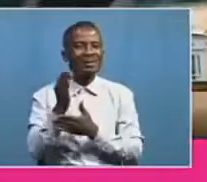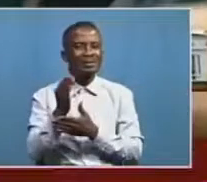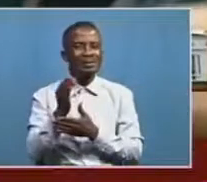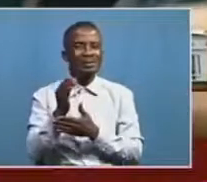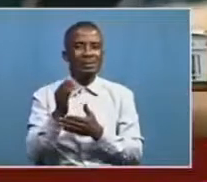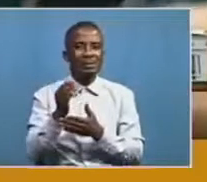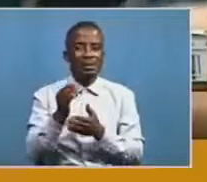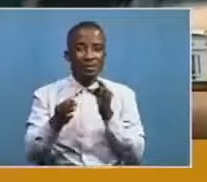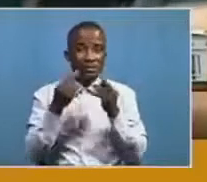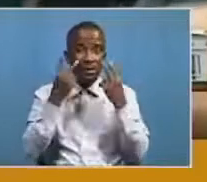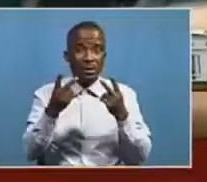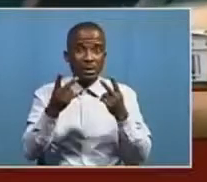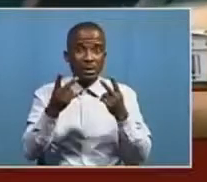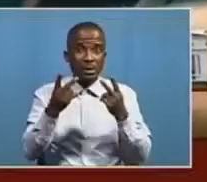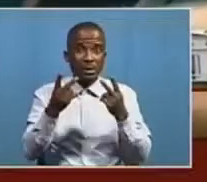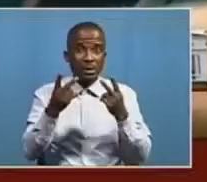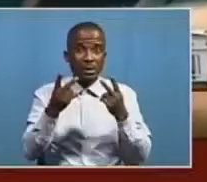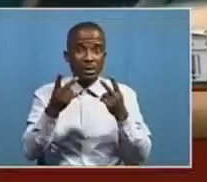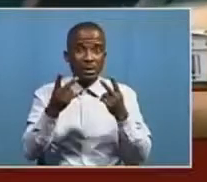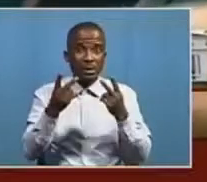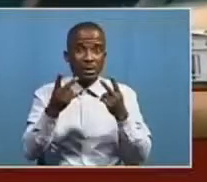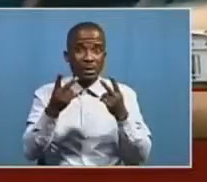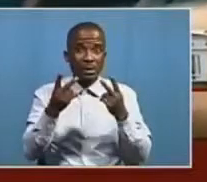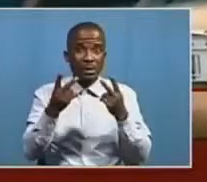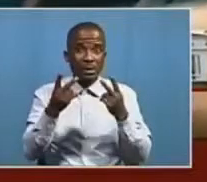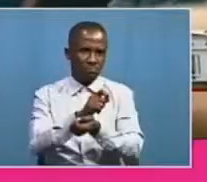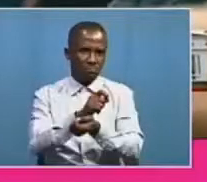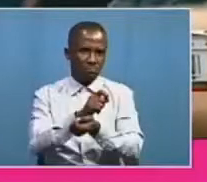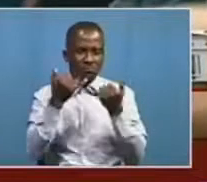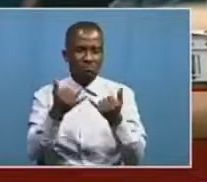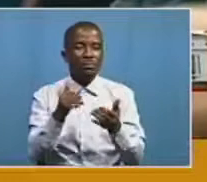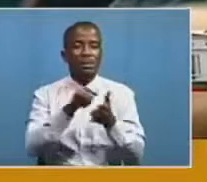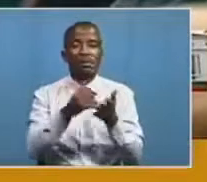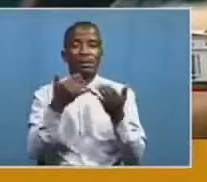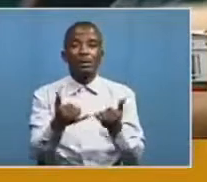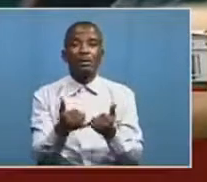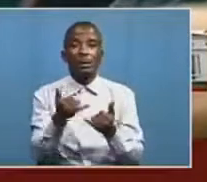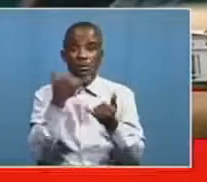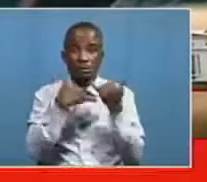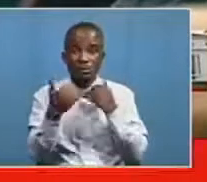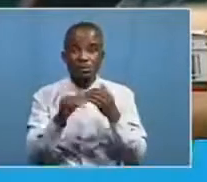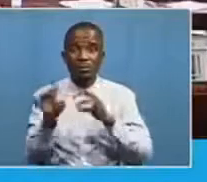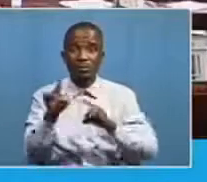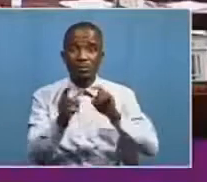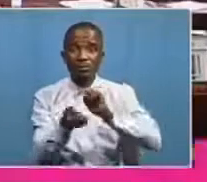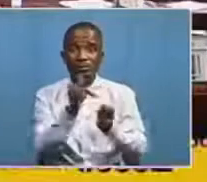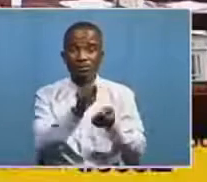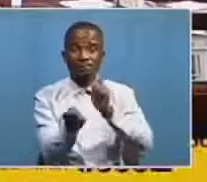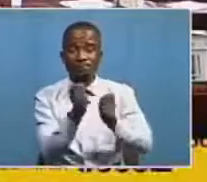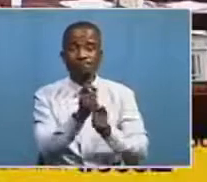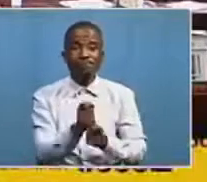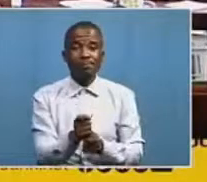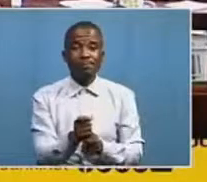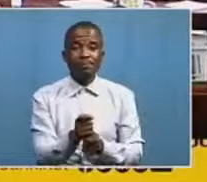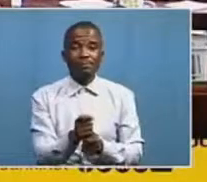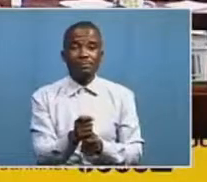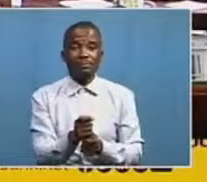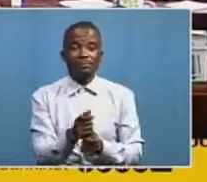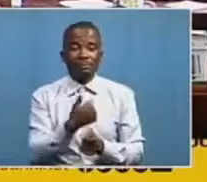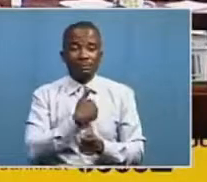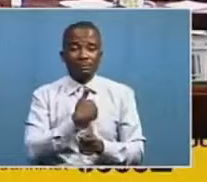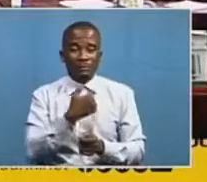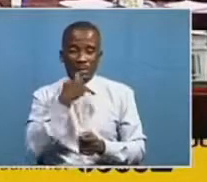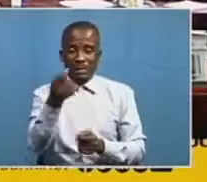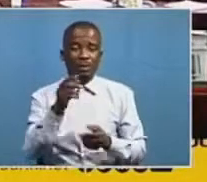must correctly name the mistake to be corrected. In this case, the mistake to be corrected was mistakenly stated.